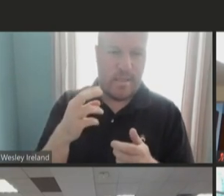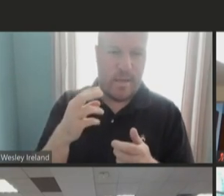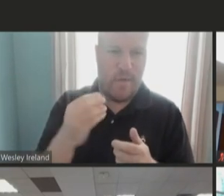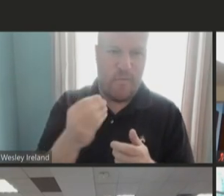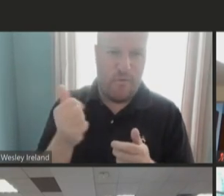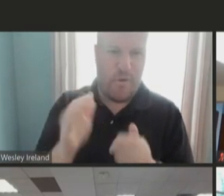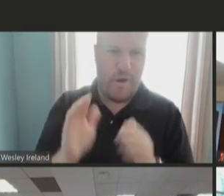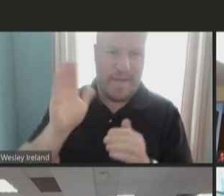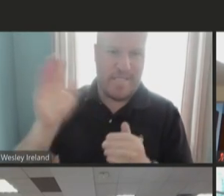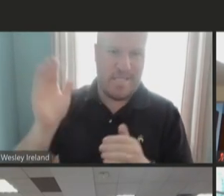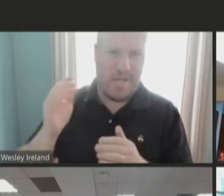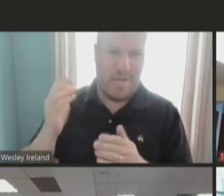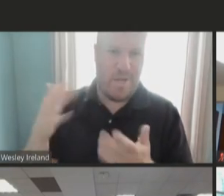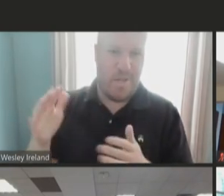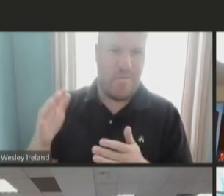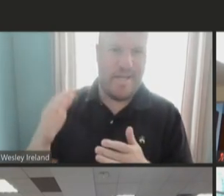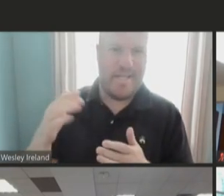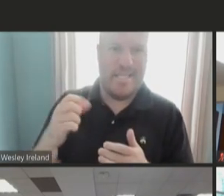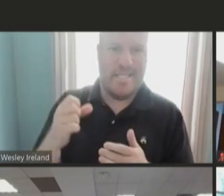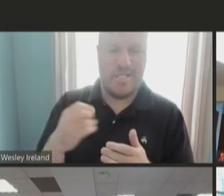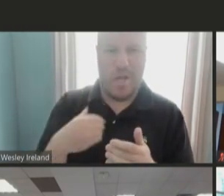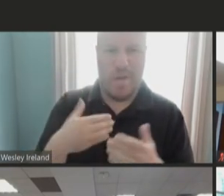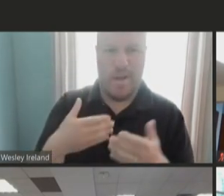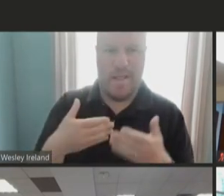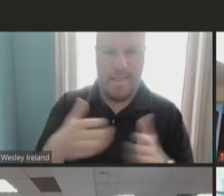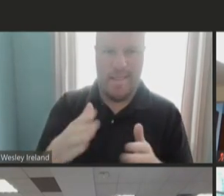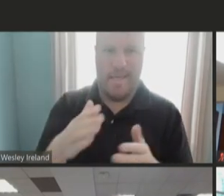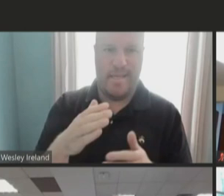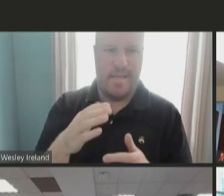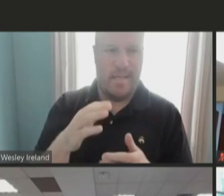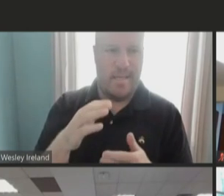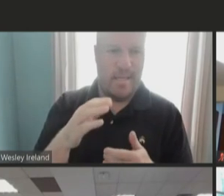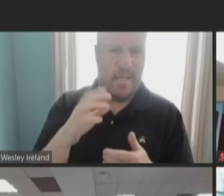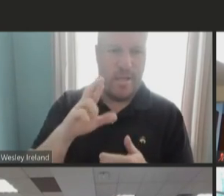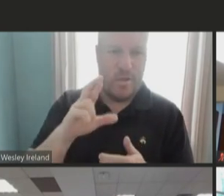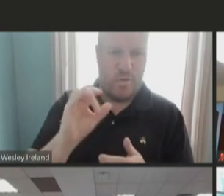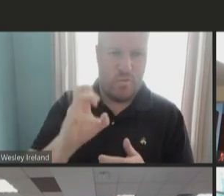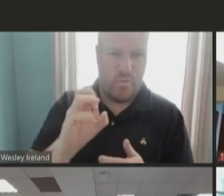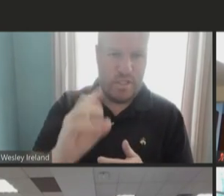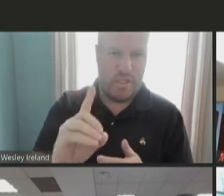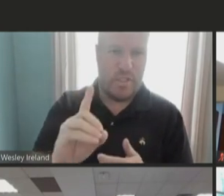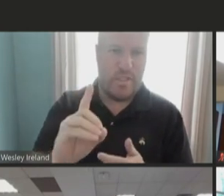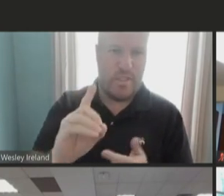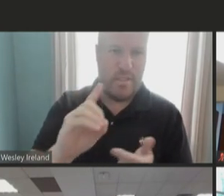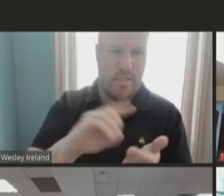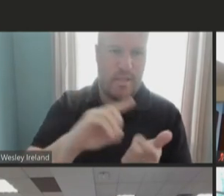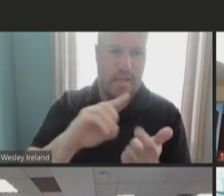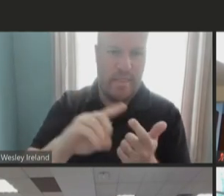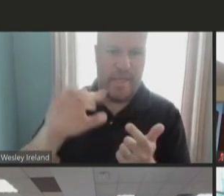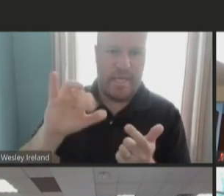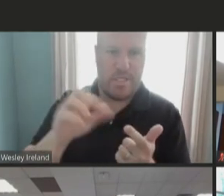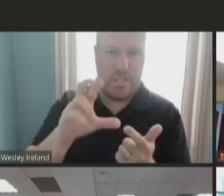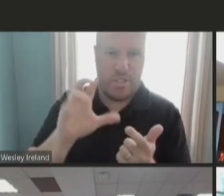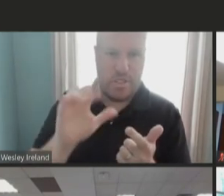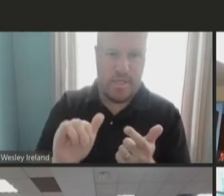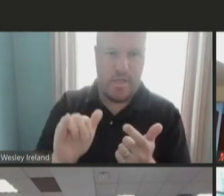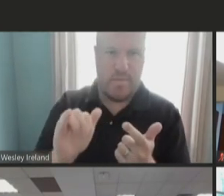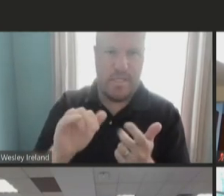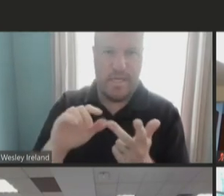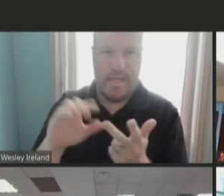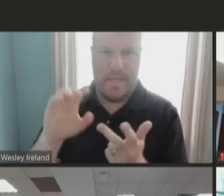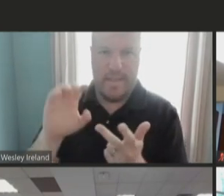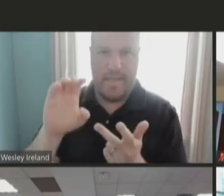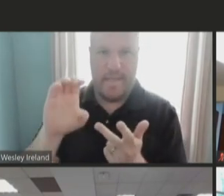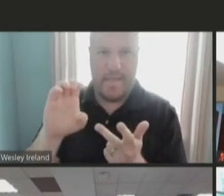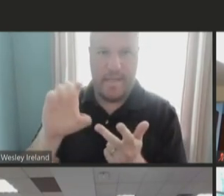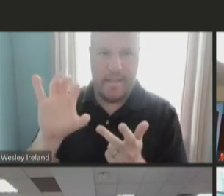So I see a few hands already, so I'm going to go ahead and let Richard and